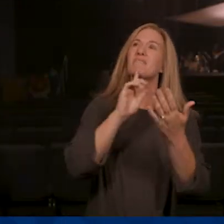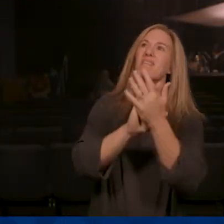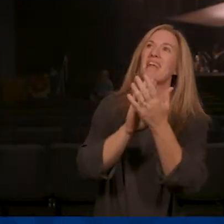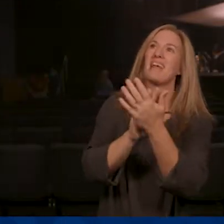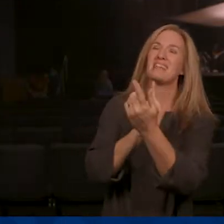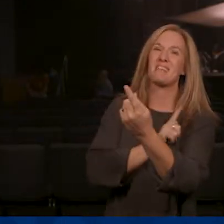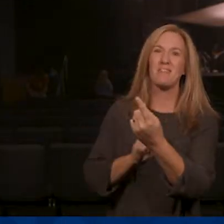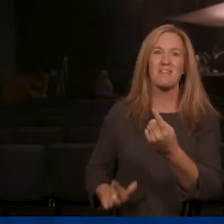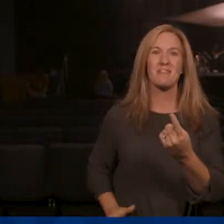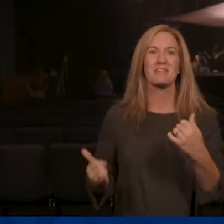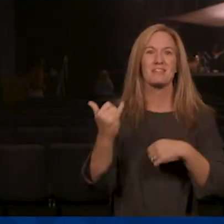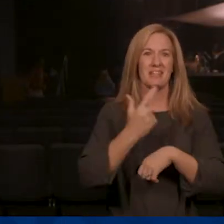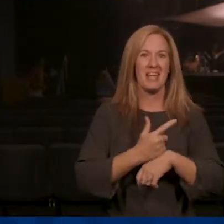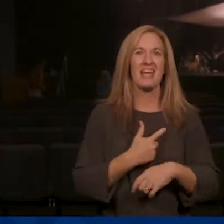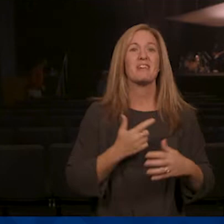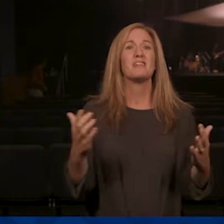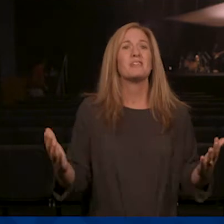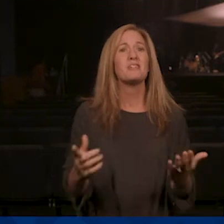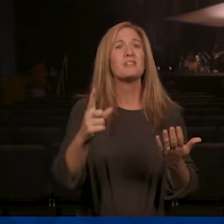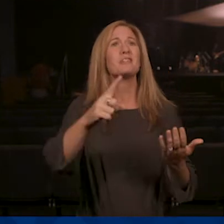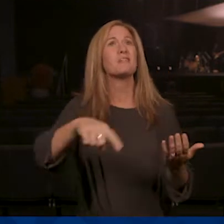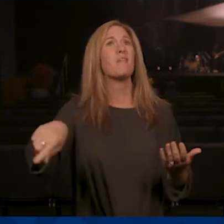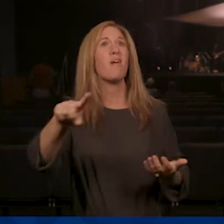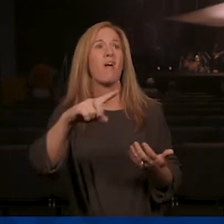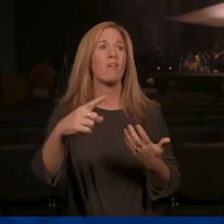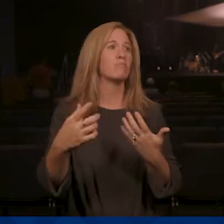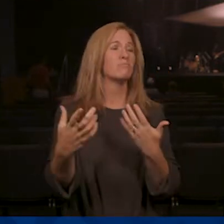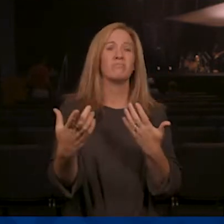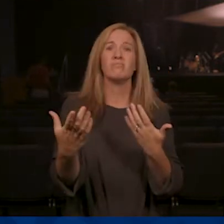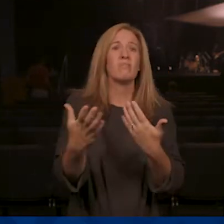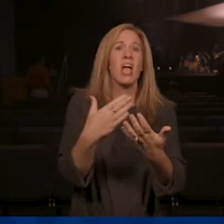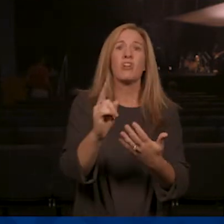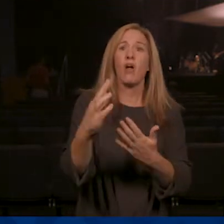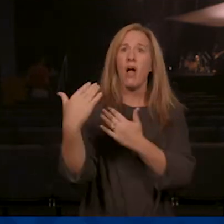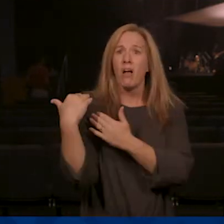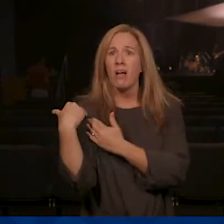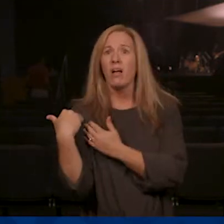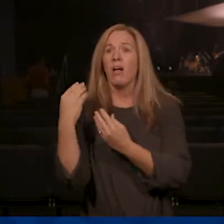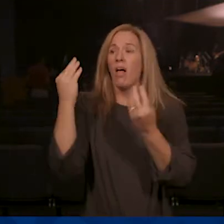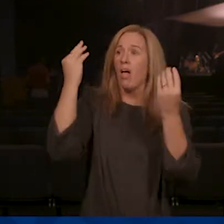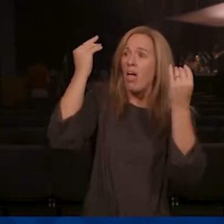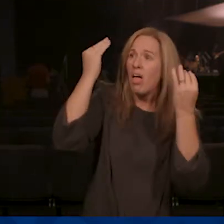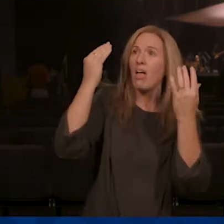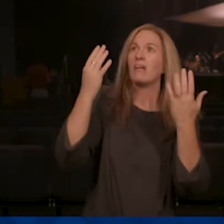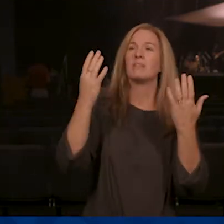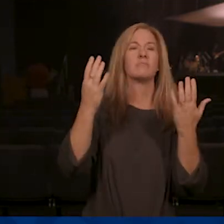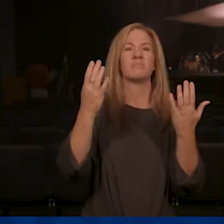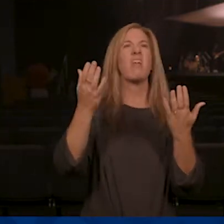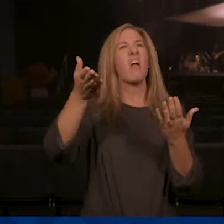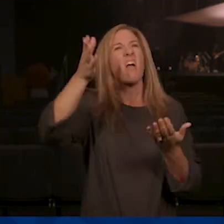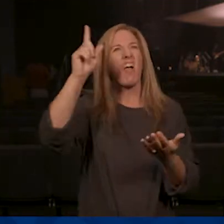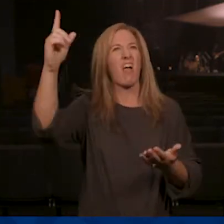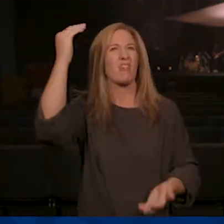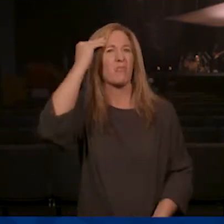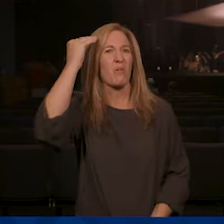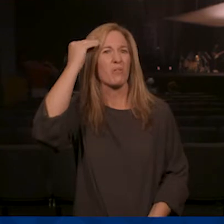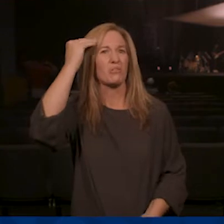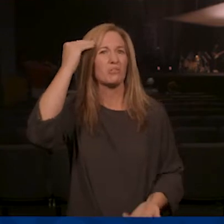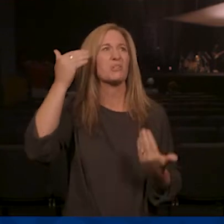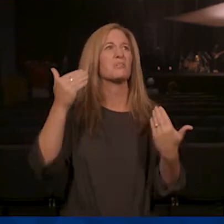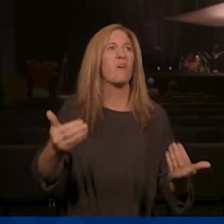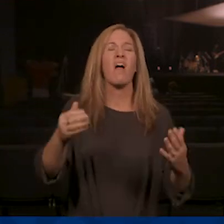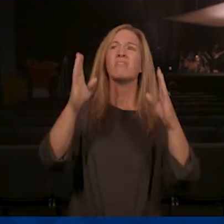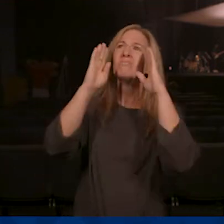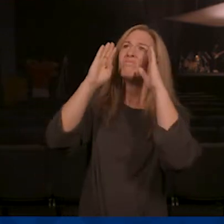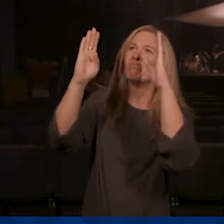today. And I would just encourage you, whatever you're coming in here with today, God knows exactly what you need. And so let's turn our attention to Him,